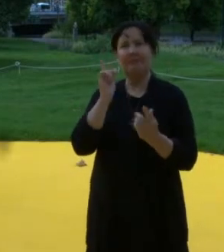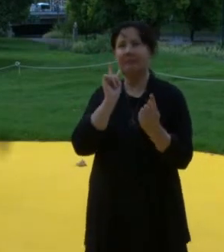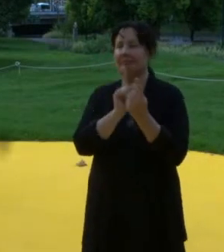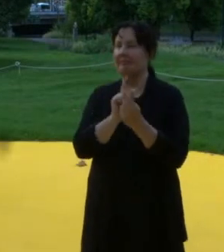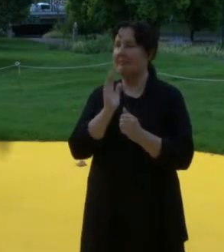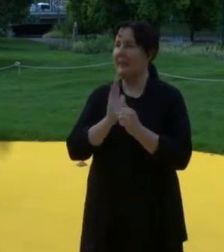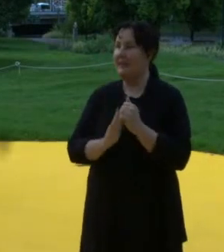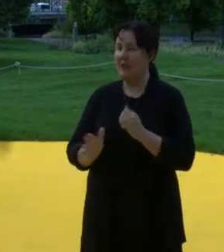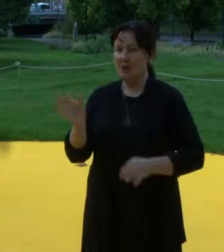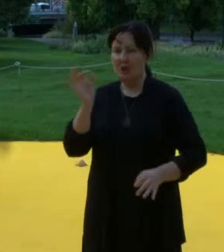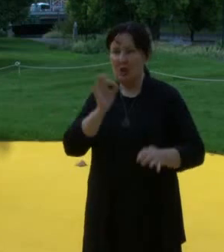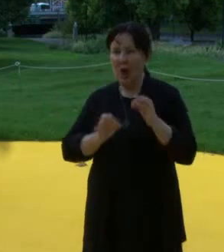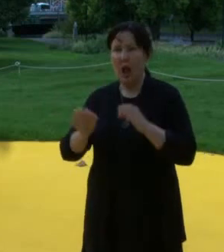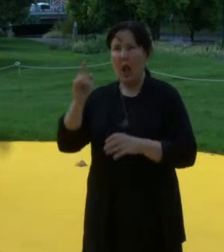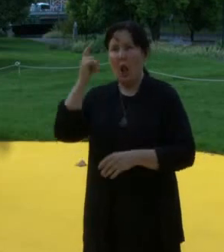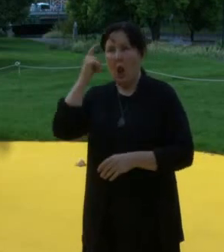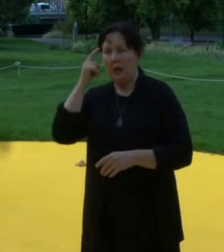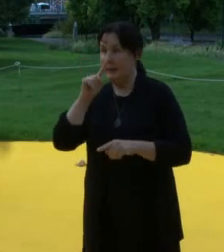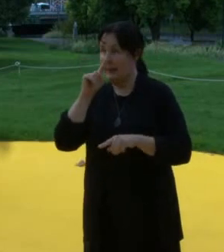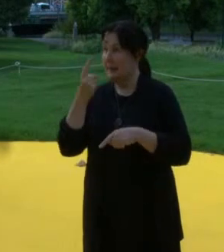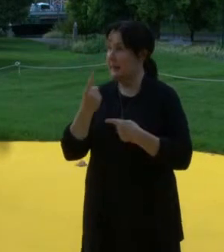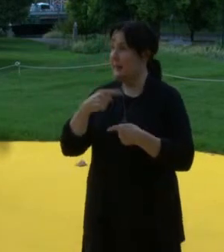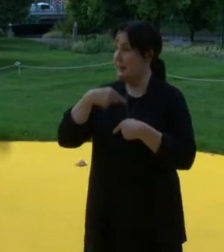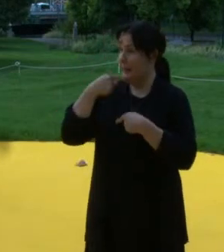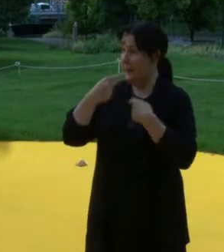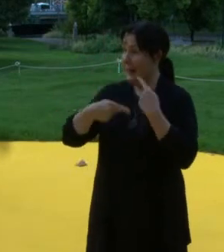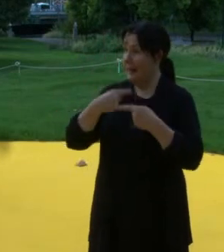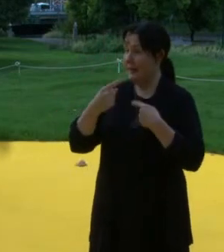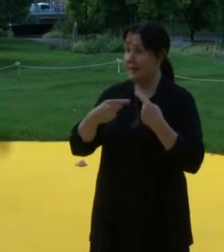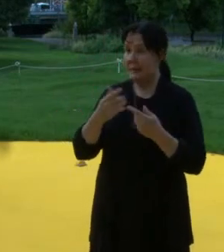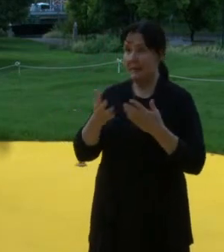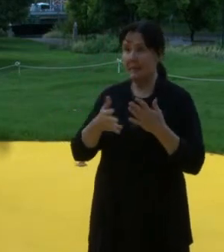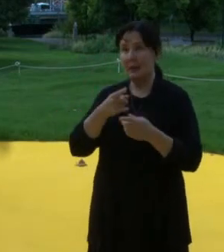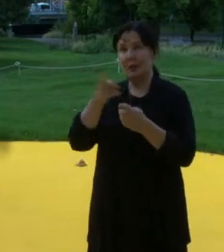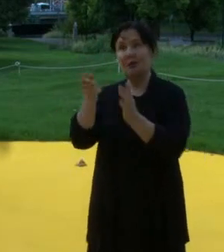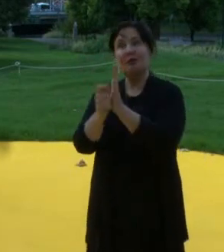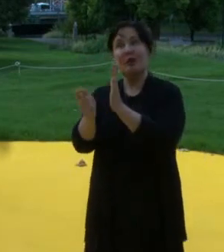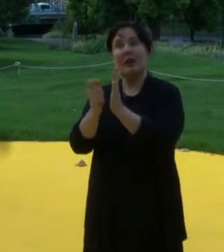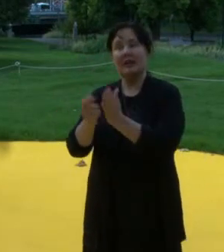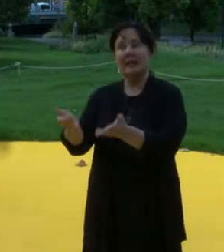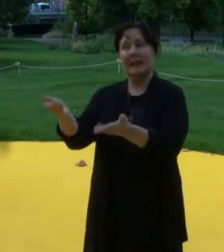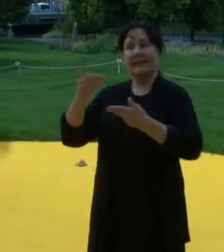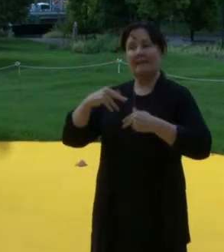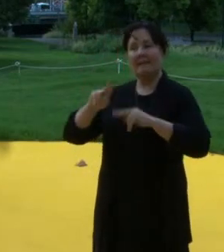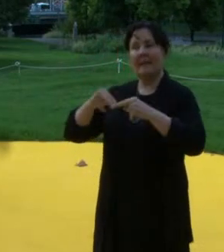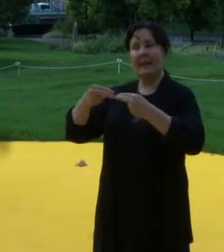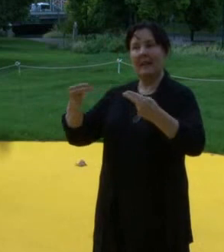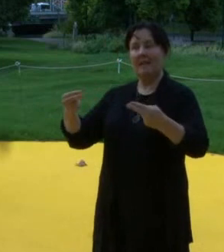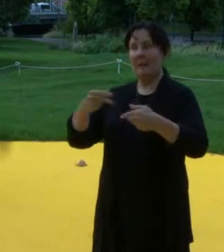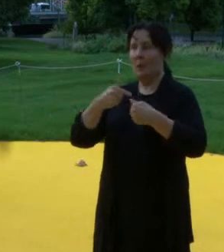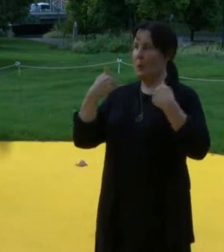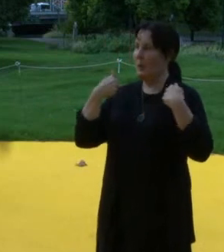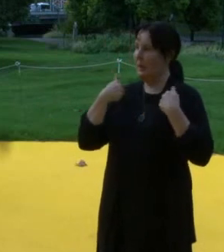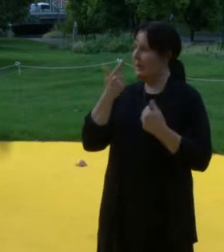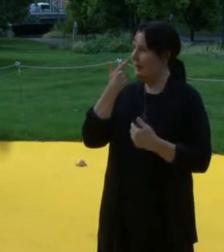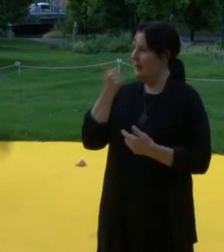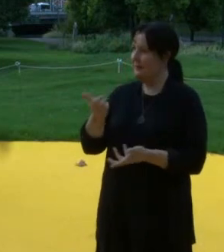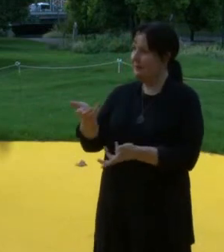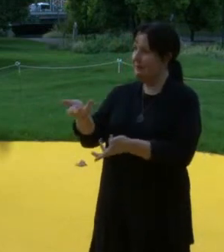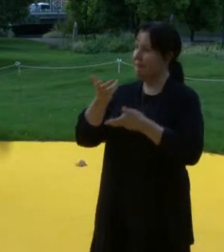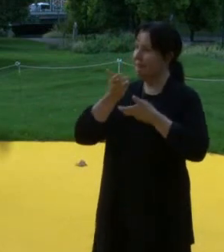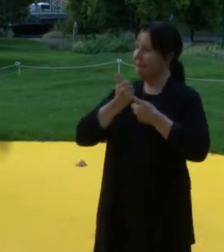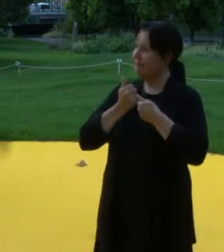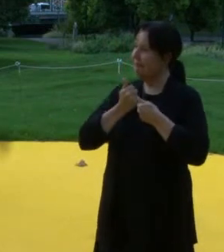and logic just cannot explain. It's your gift to us, and we are the lucky recipients. And so that's my roundabout